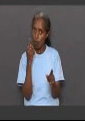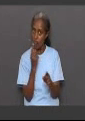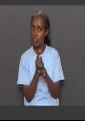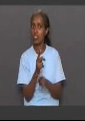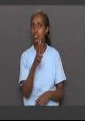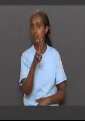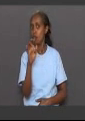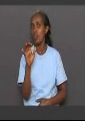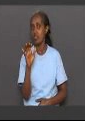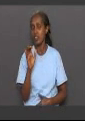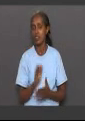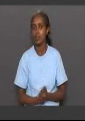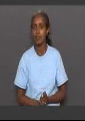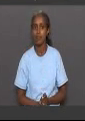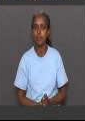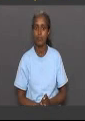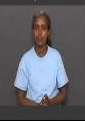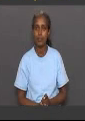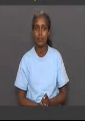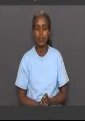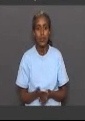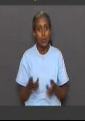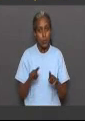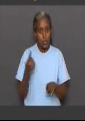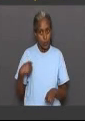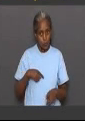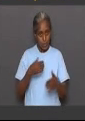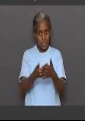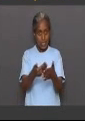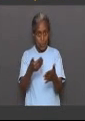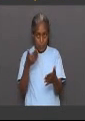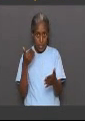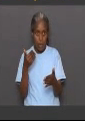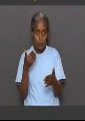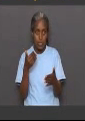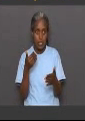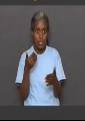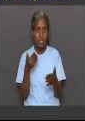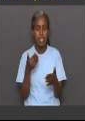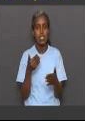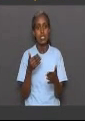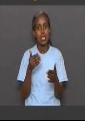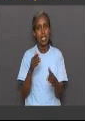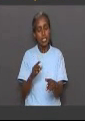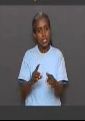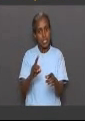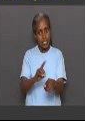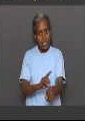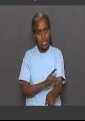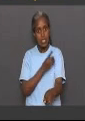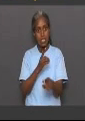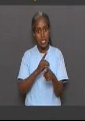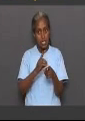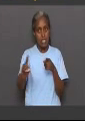course, 200. When you subtract the lesser distance from